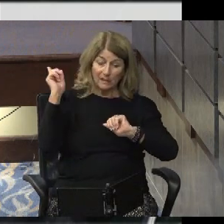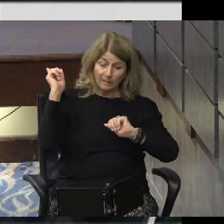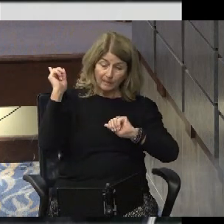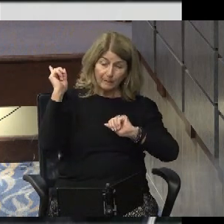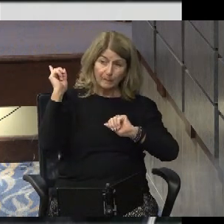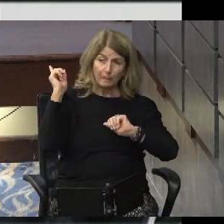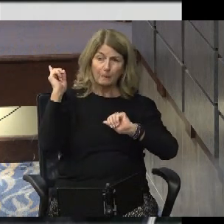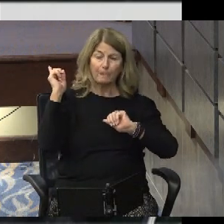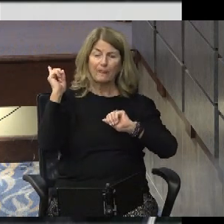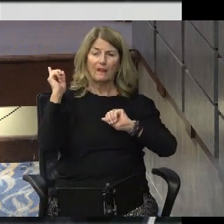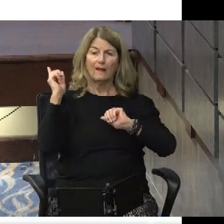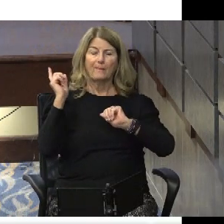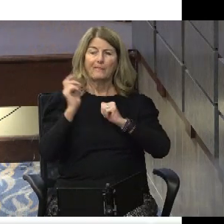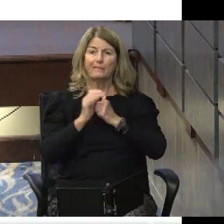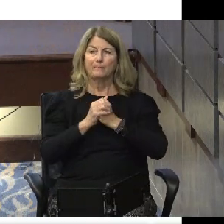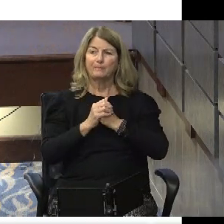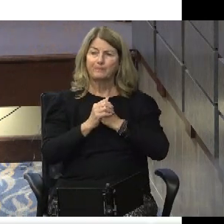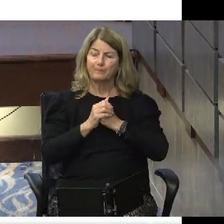coming around.